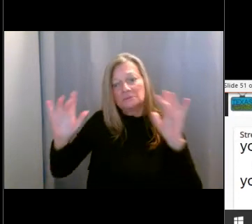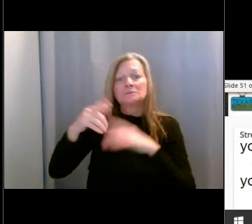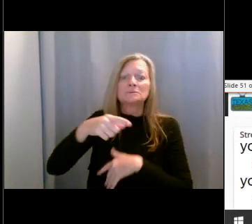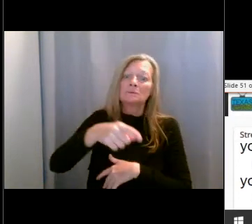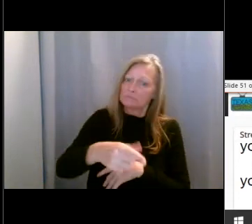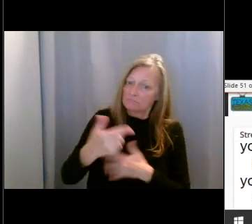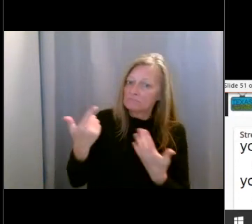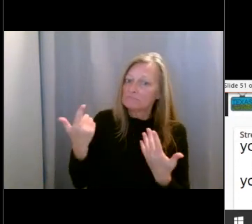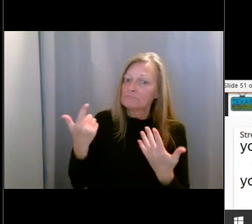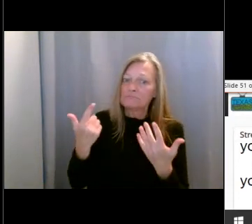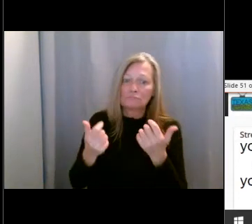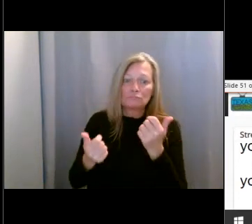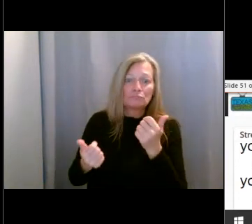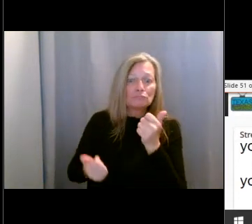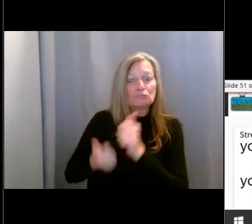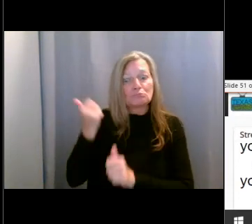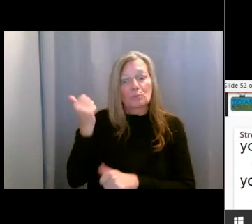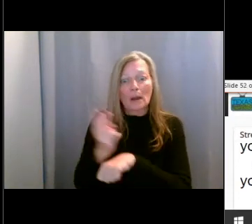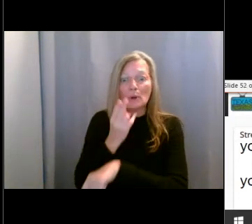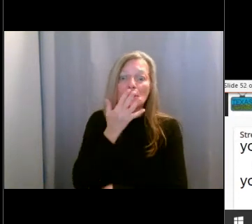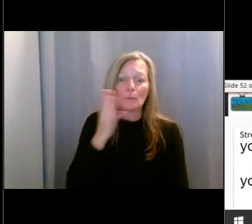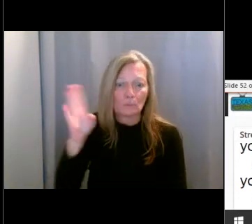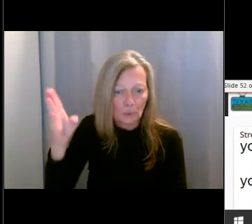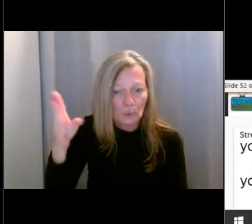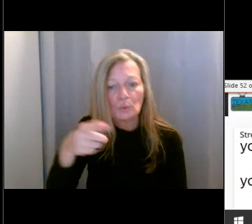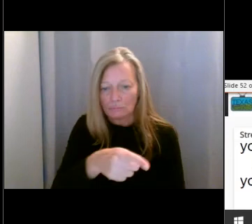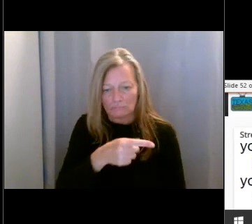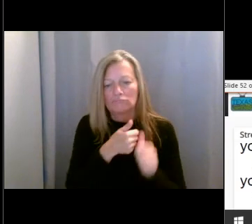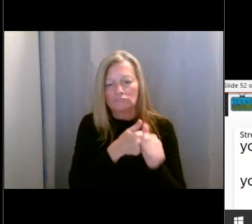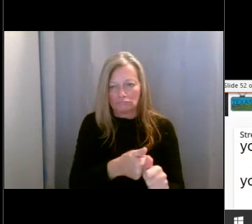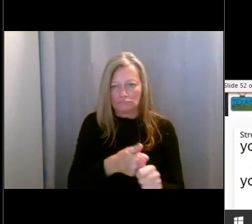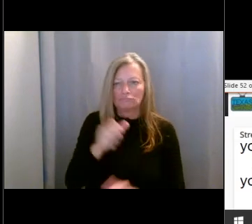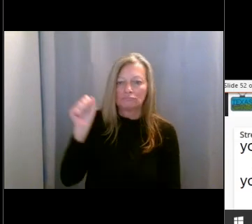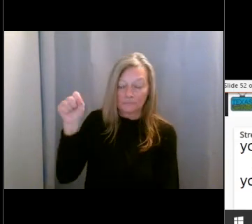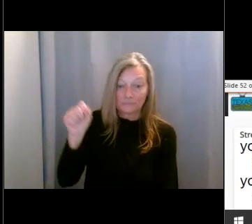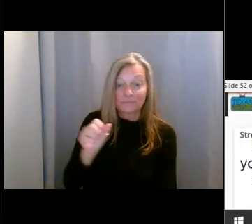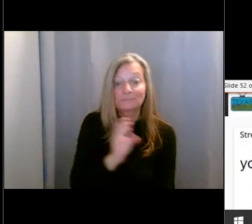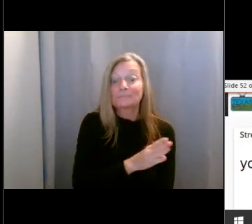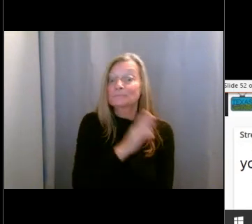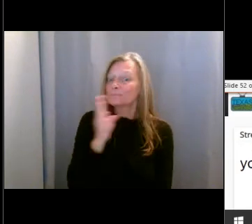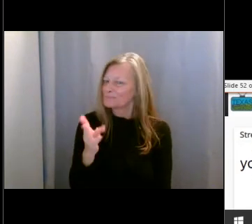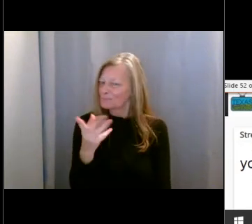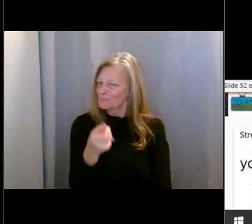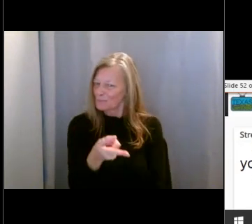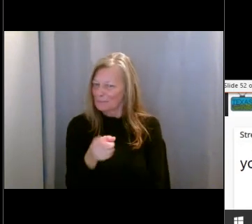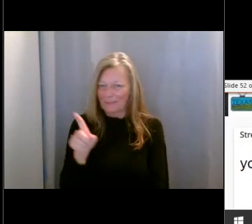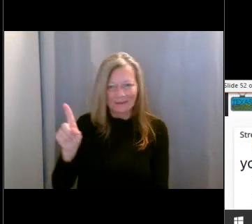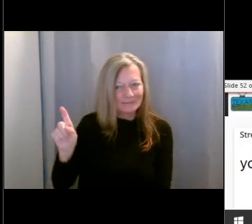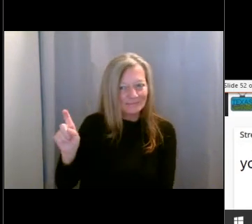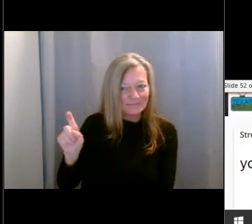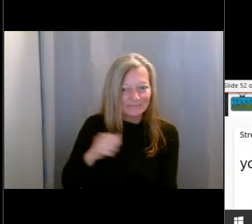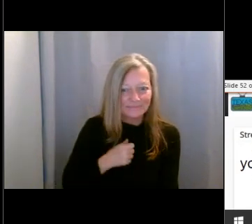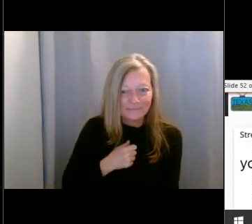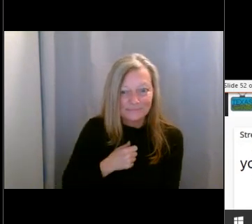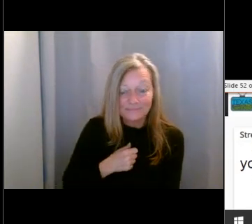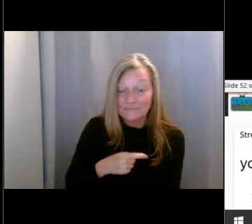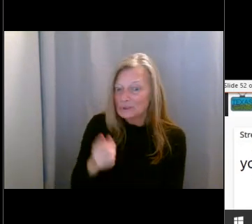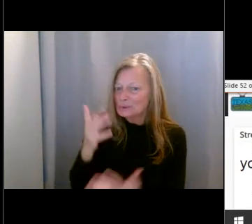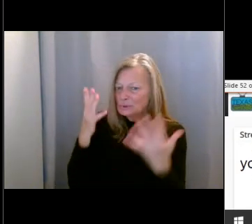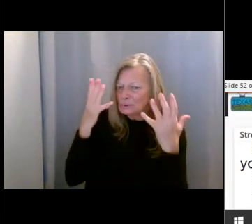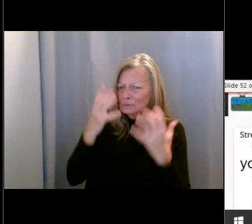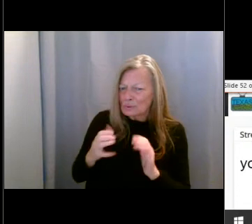yeah, this meets our brand guideline. What about this? Dark background and our